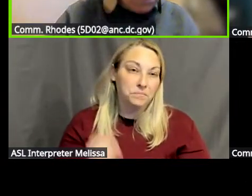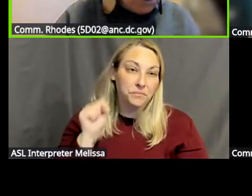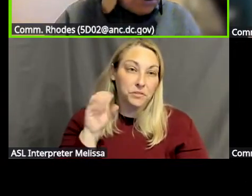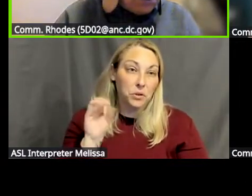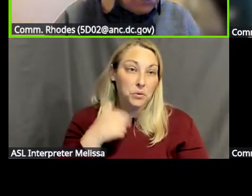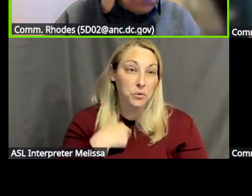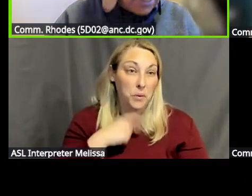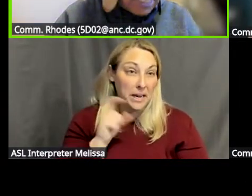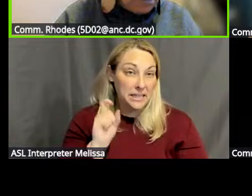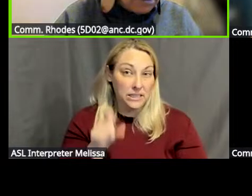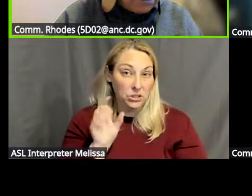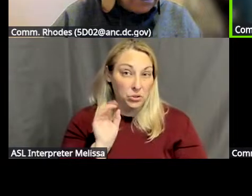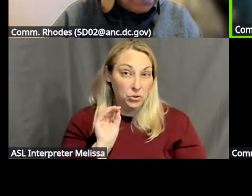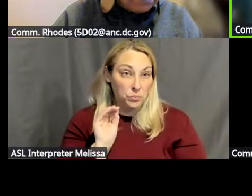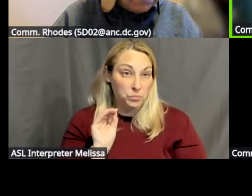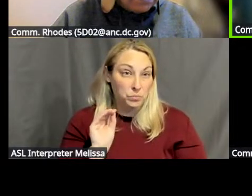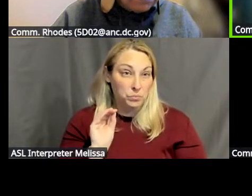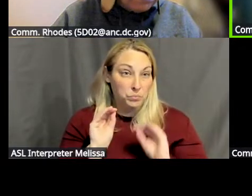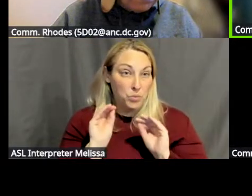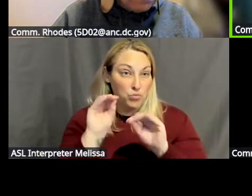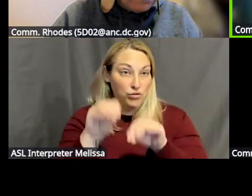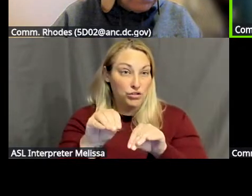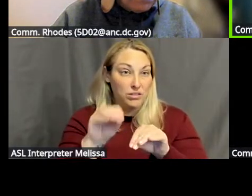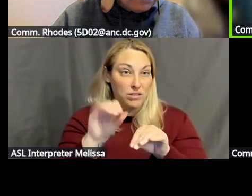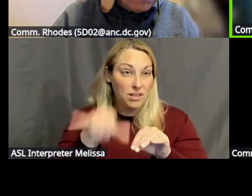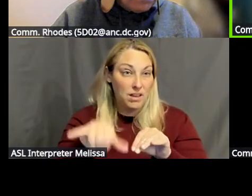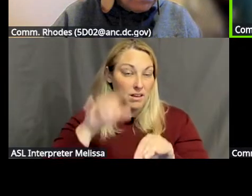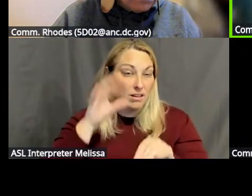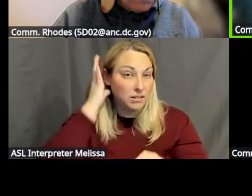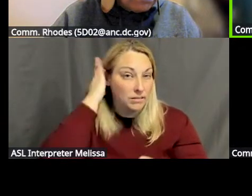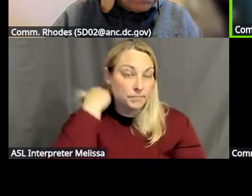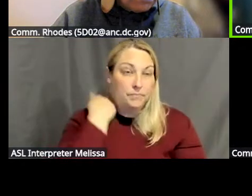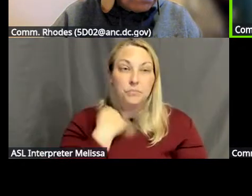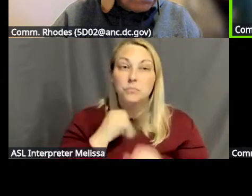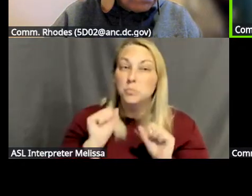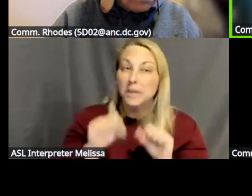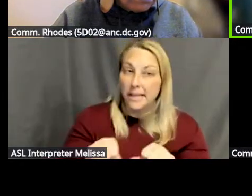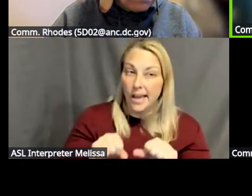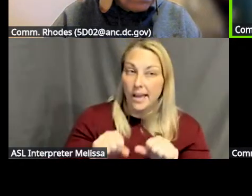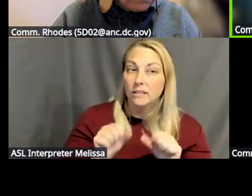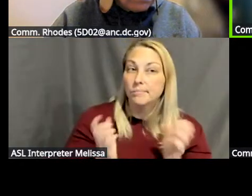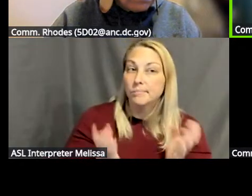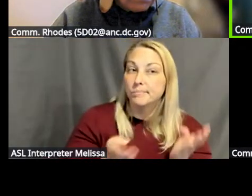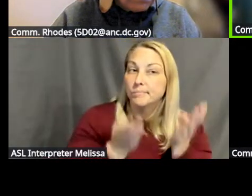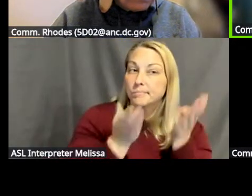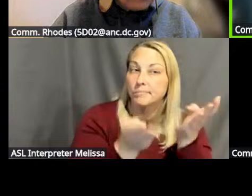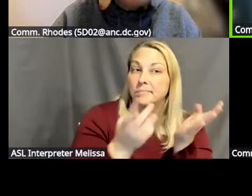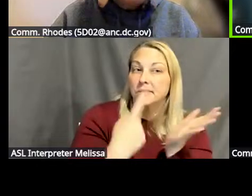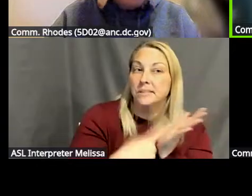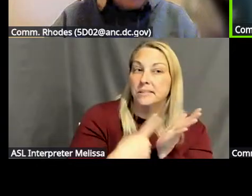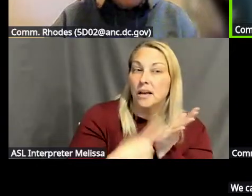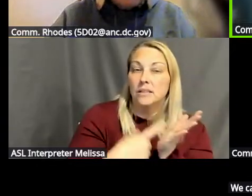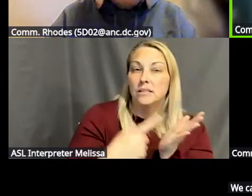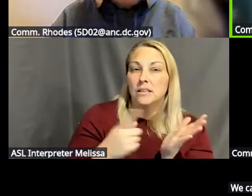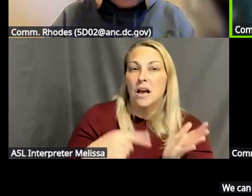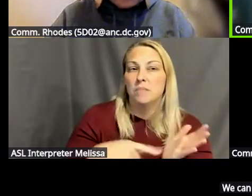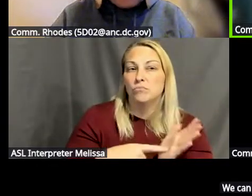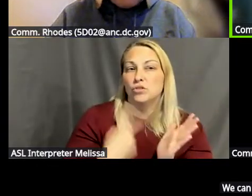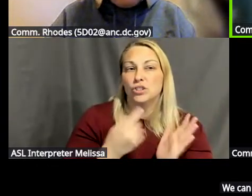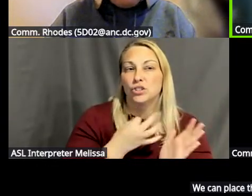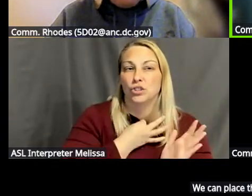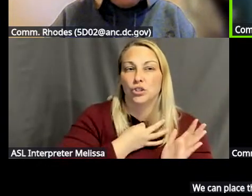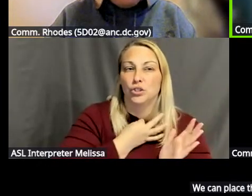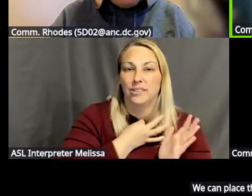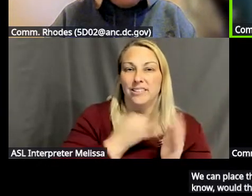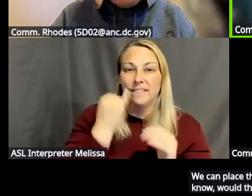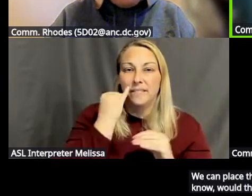need to move that one? We can place the motion on the floor. We can discuss it. I'm just curious to know, would this affect